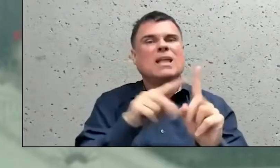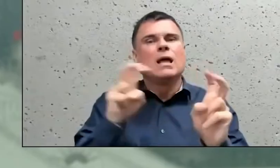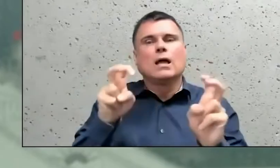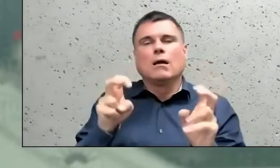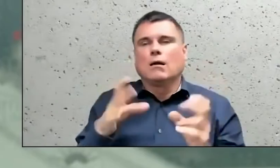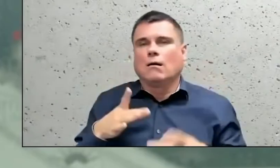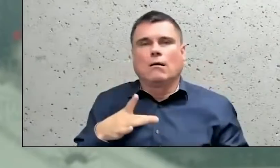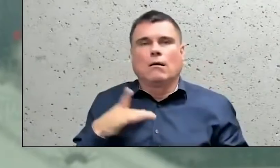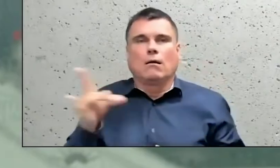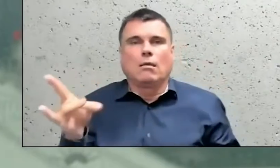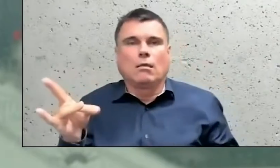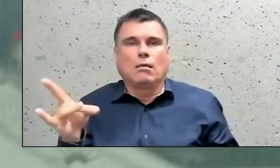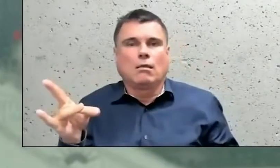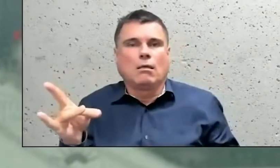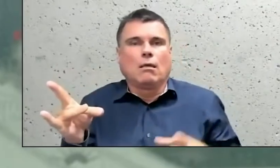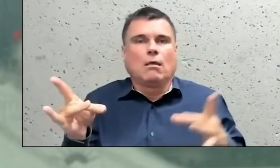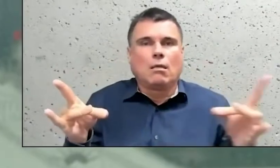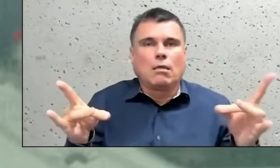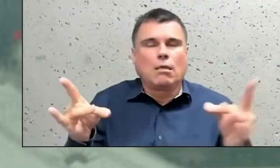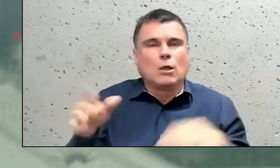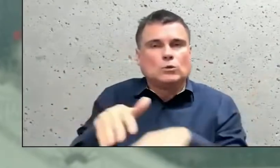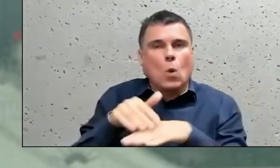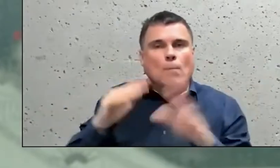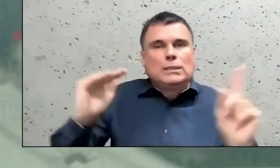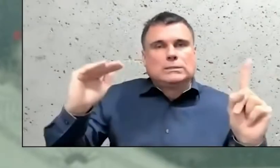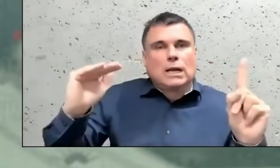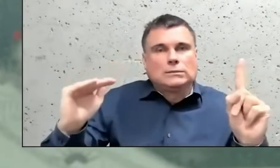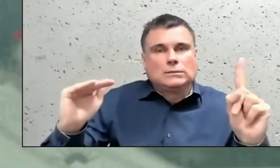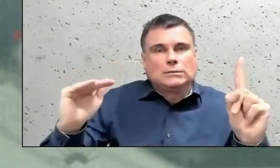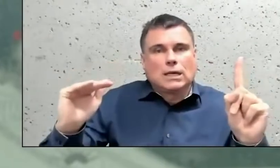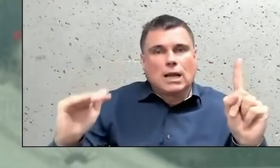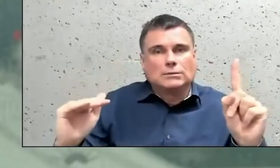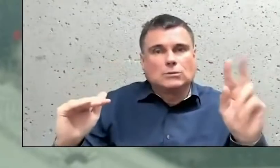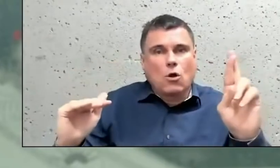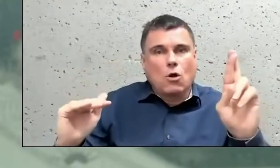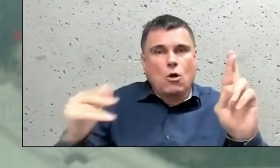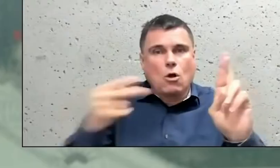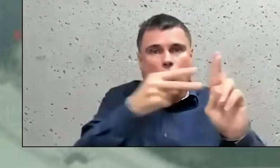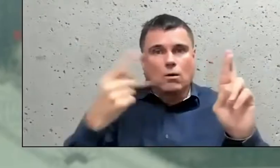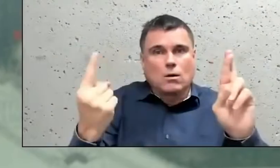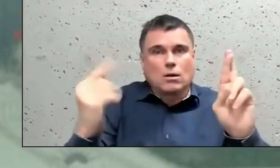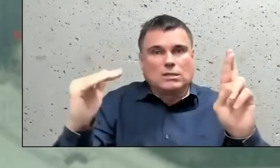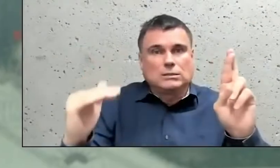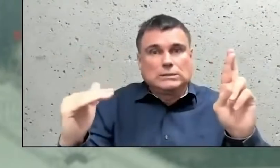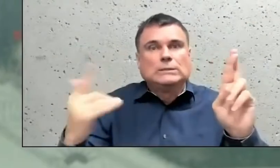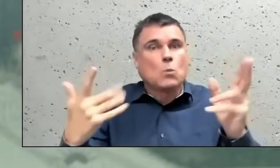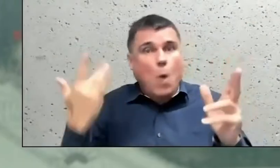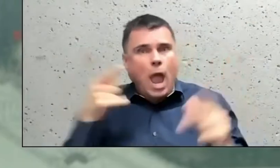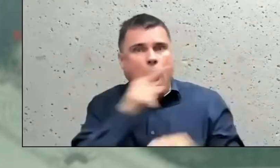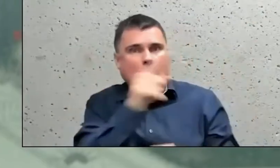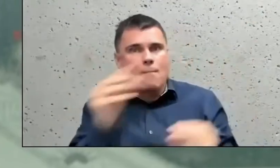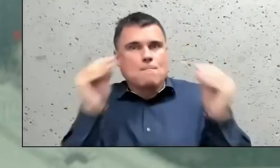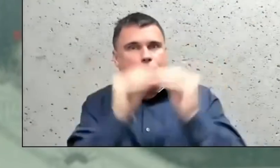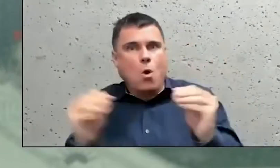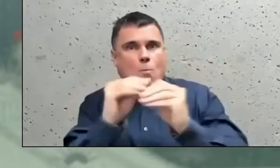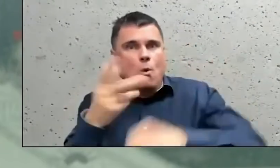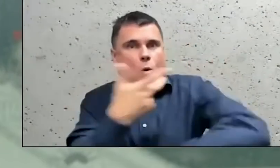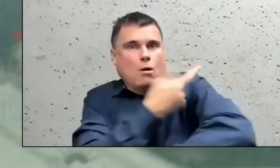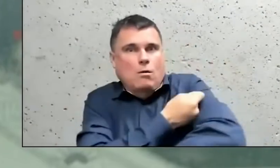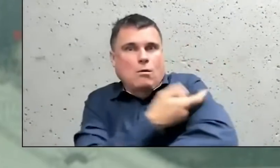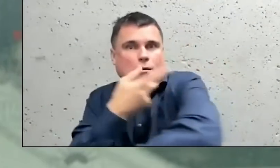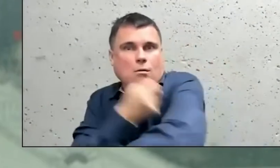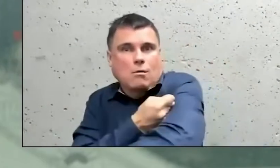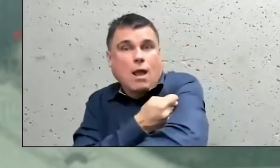are reducing our risk across the province by protecting ourselves with immunization. This is encouraging. We've